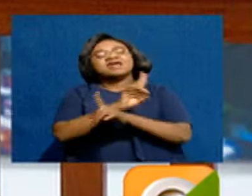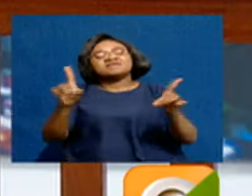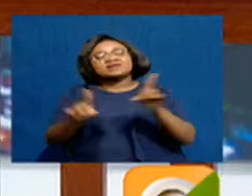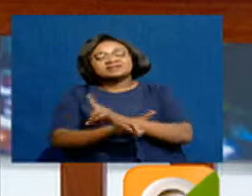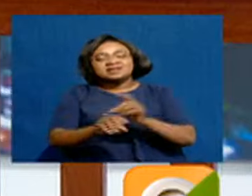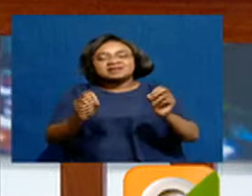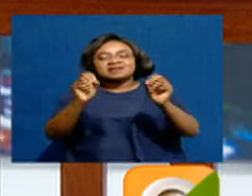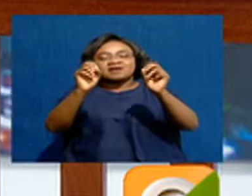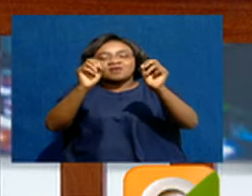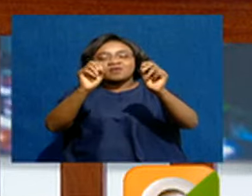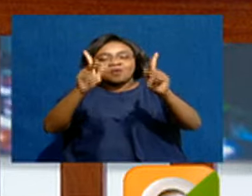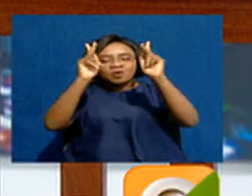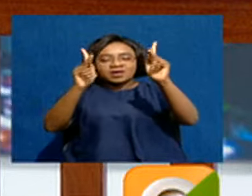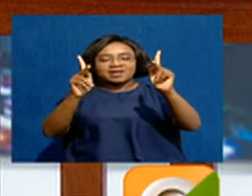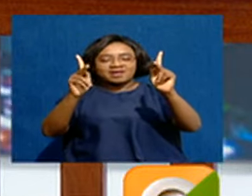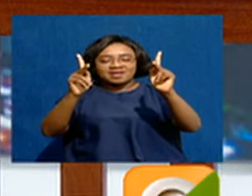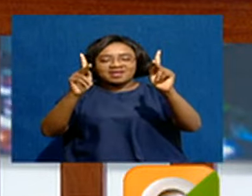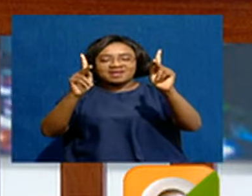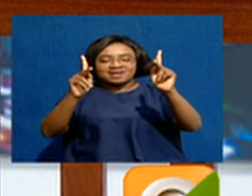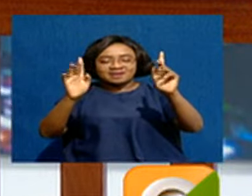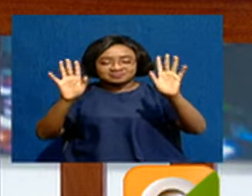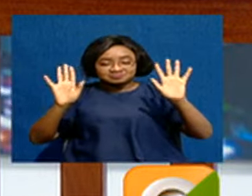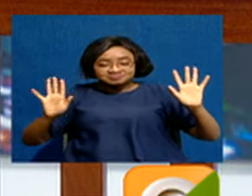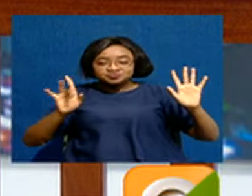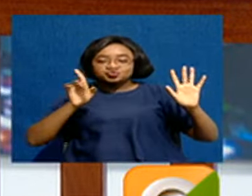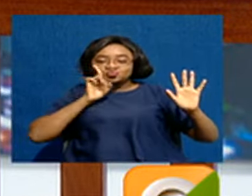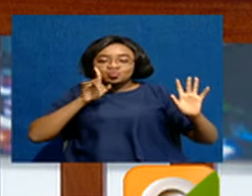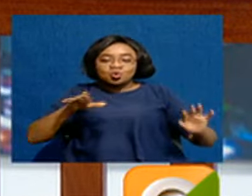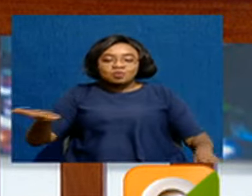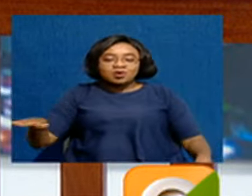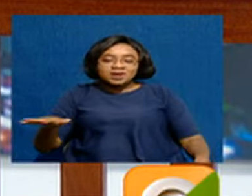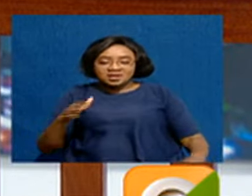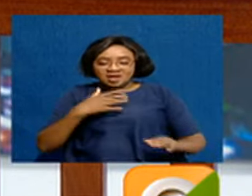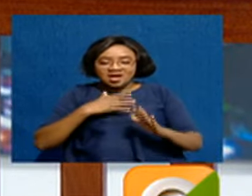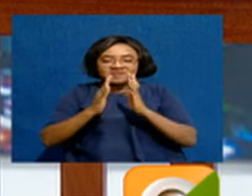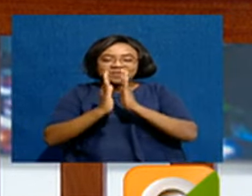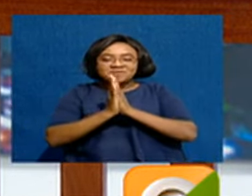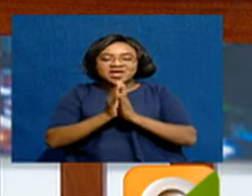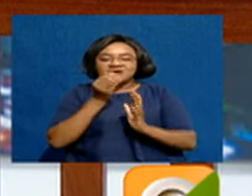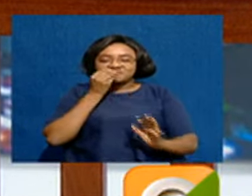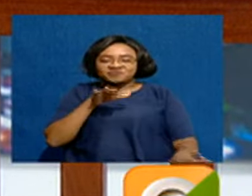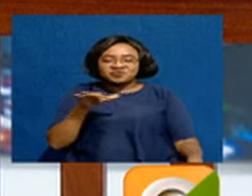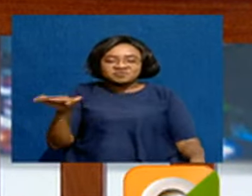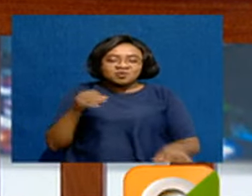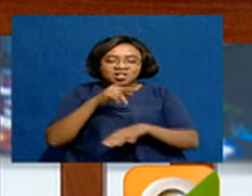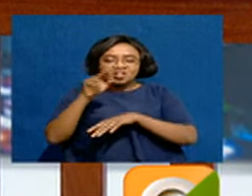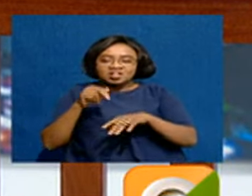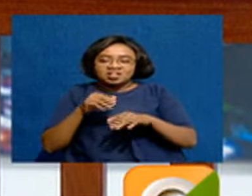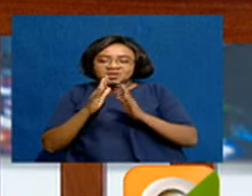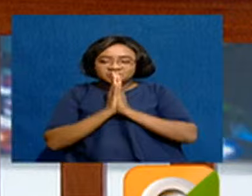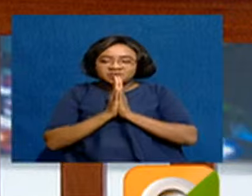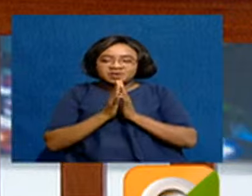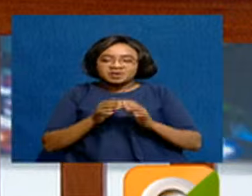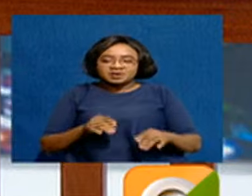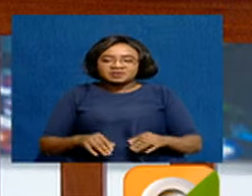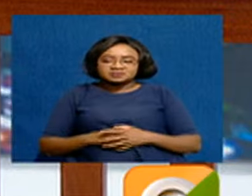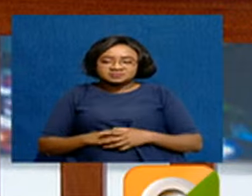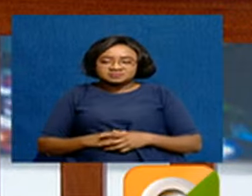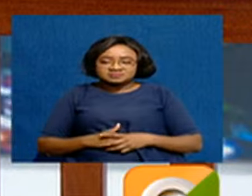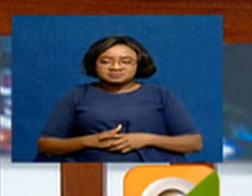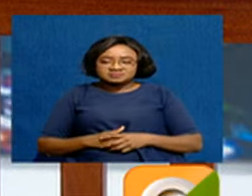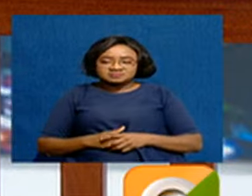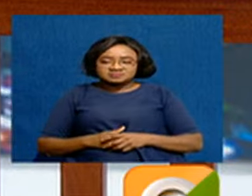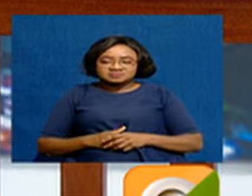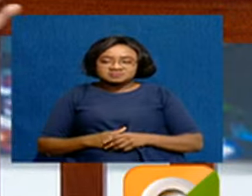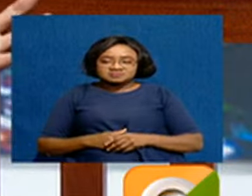is okay. And tomorrow morning we have the prayer breakfast. Oh, yes, national prayer. And I'm going breakfast. To read a verse from the Quran. Is that right?